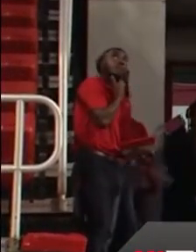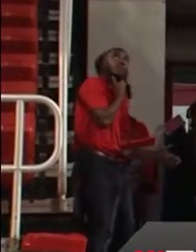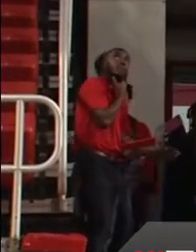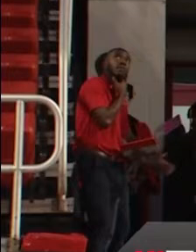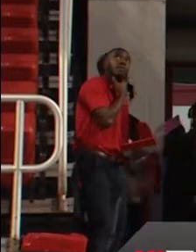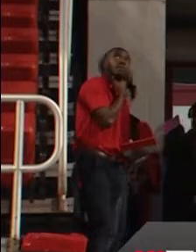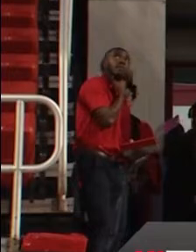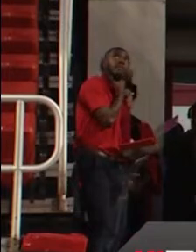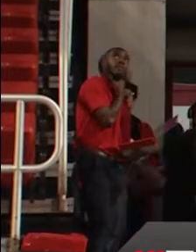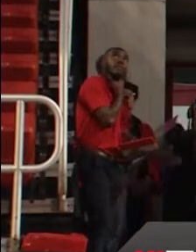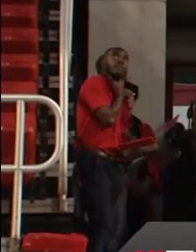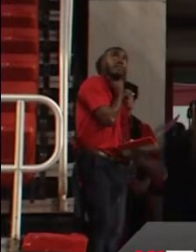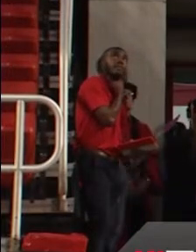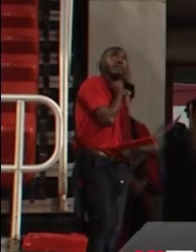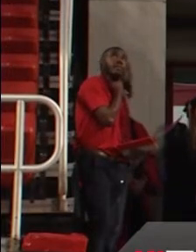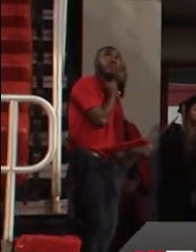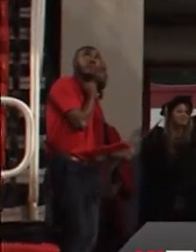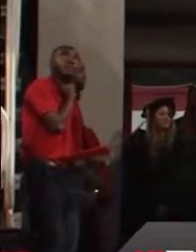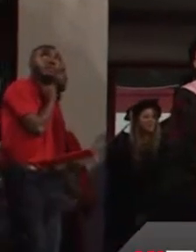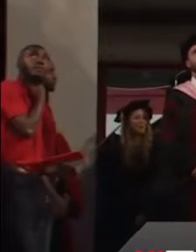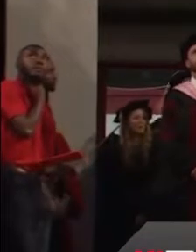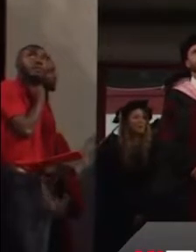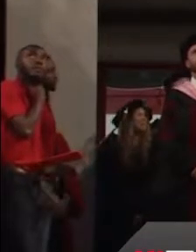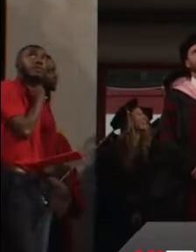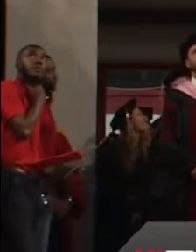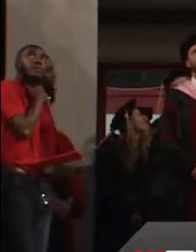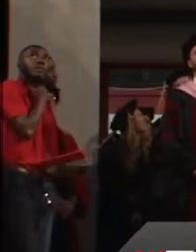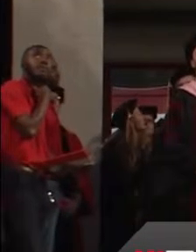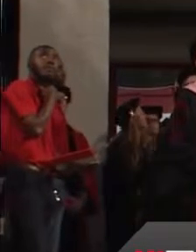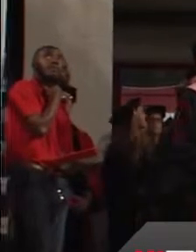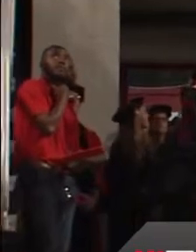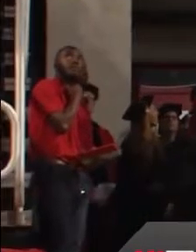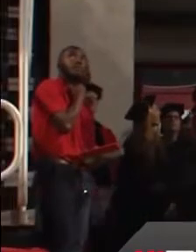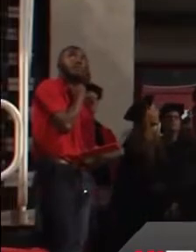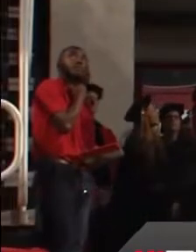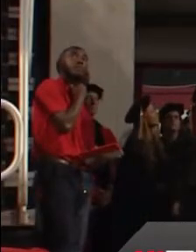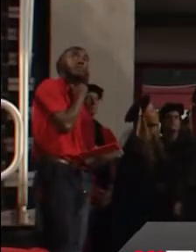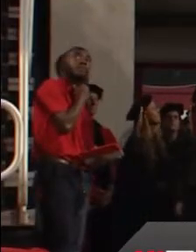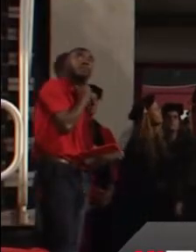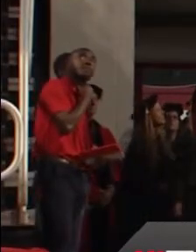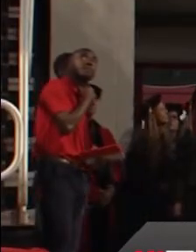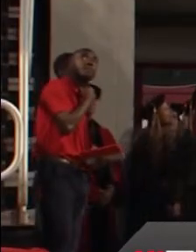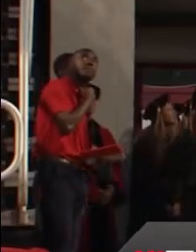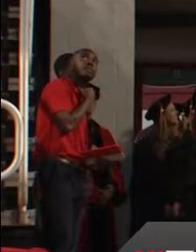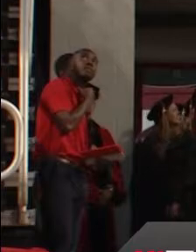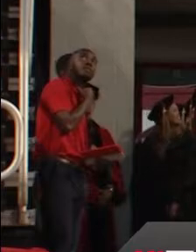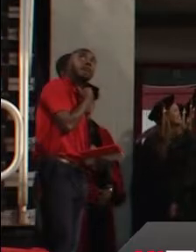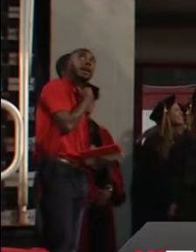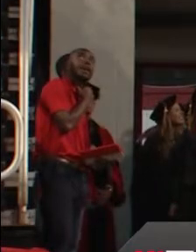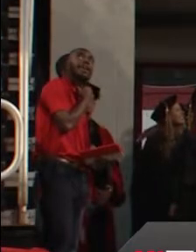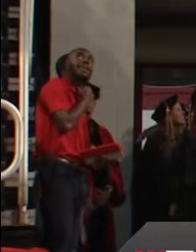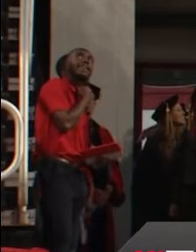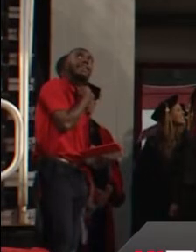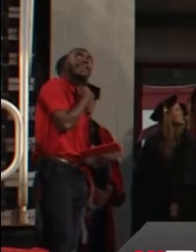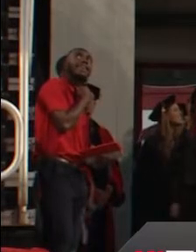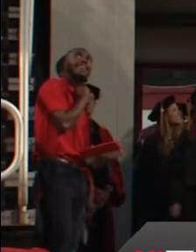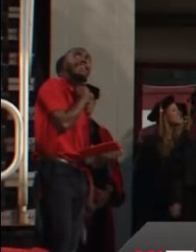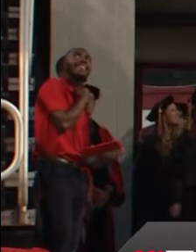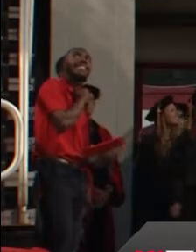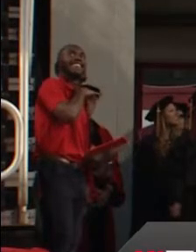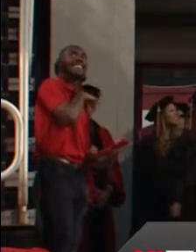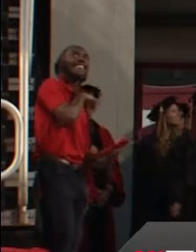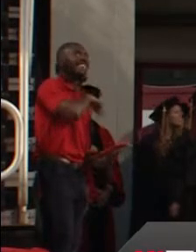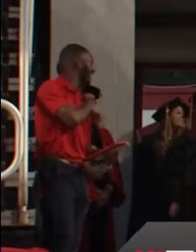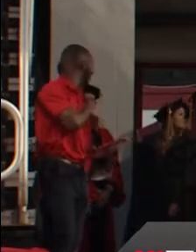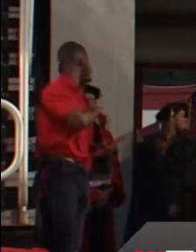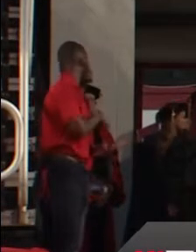worthwhile. We know what Lamar graduates, when they show up looking for work here, that they're going to be ready to make an impact